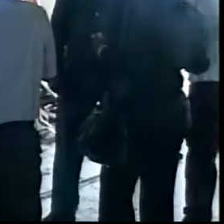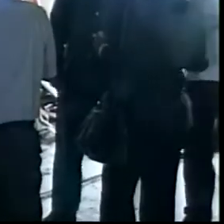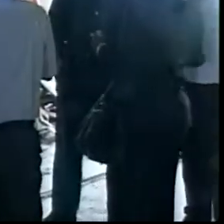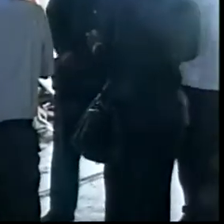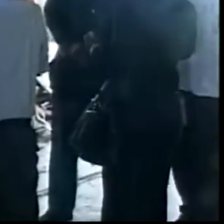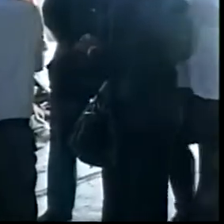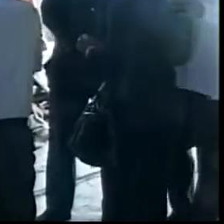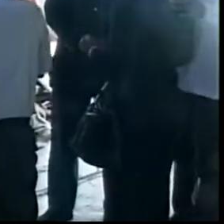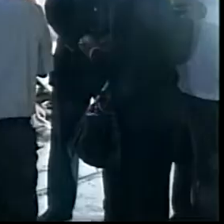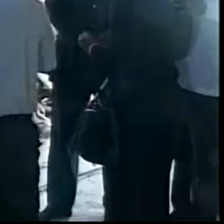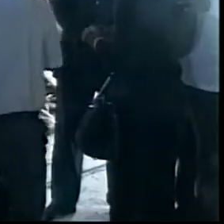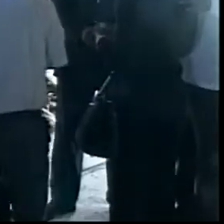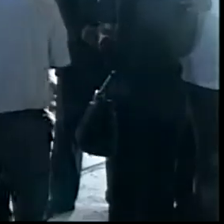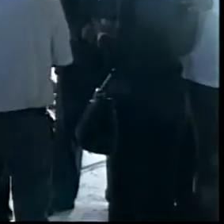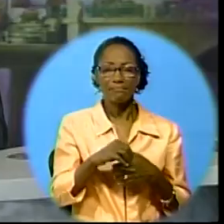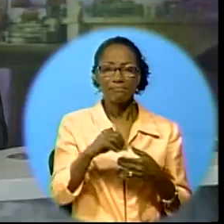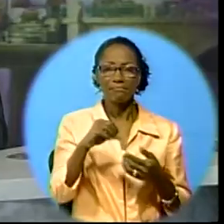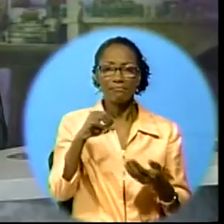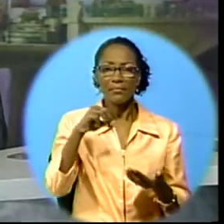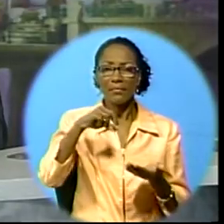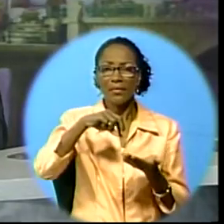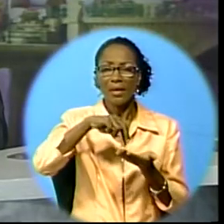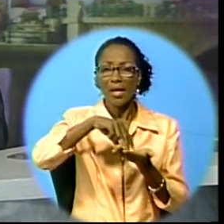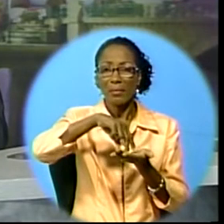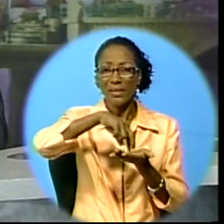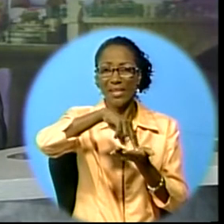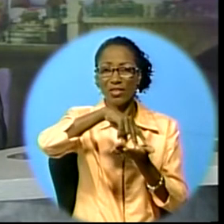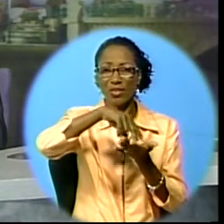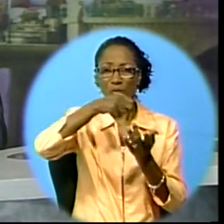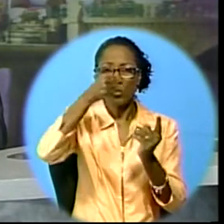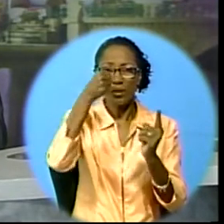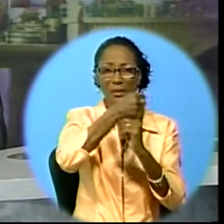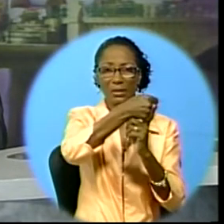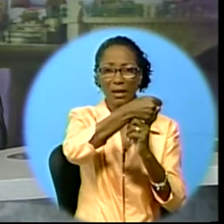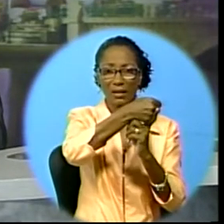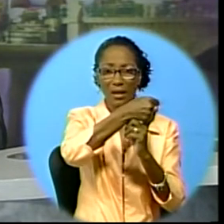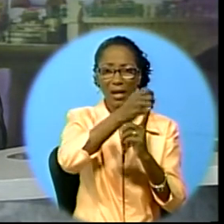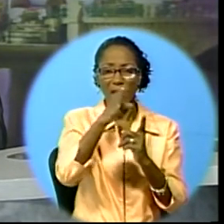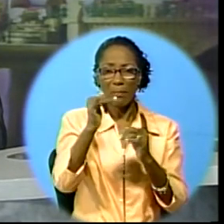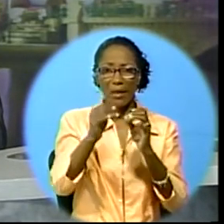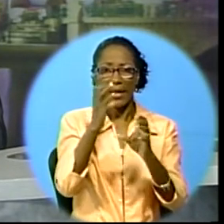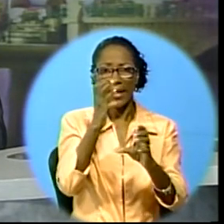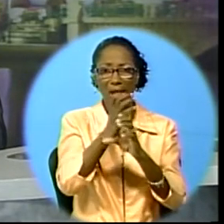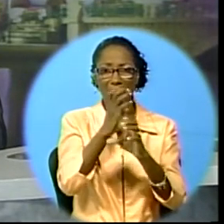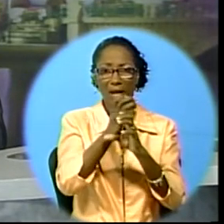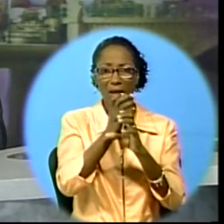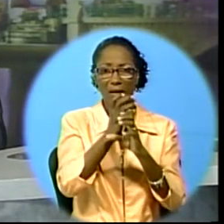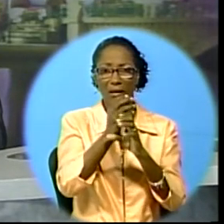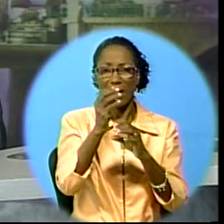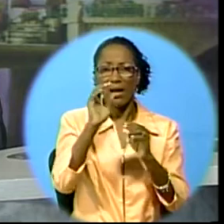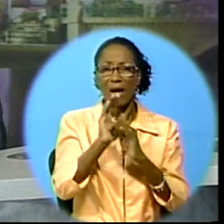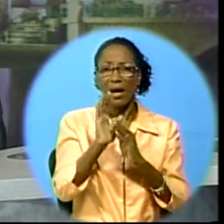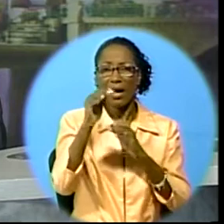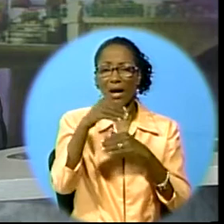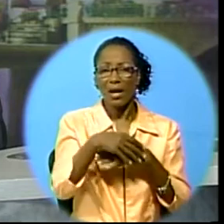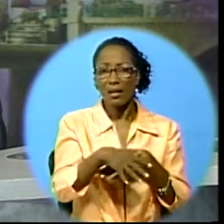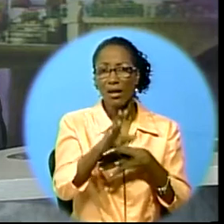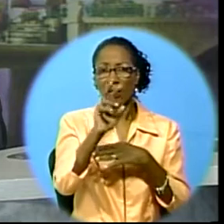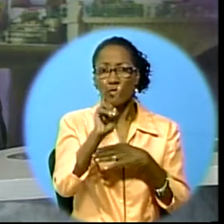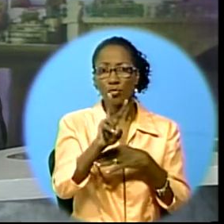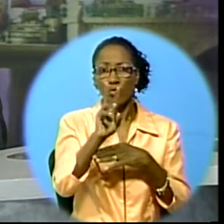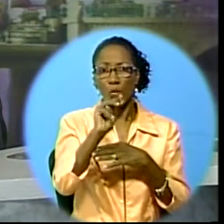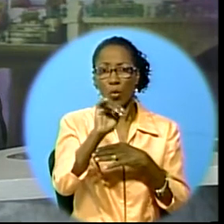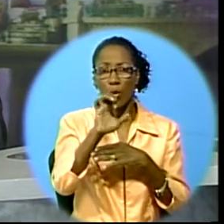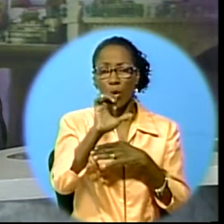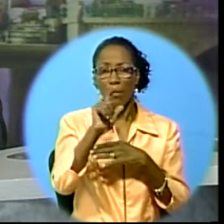Broom, CBC News. A pedestrian who was knocked down by a car along 2 Mile Hill on Monday morning